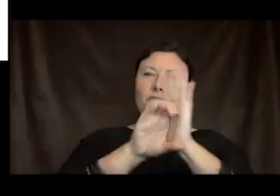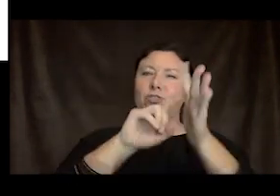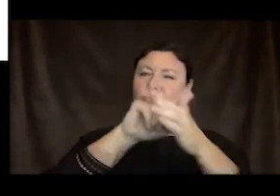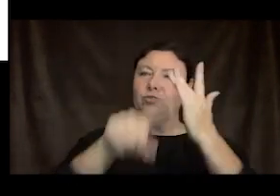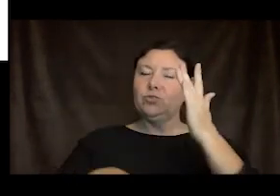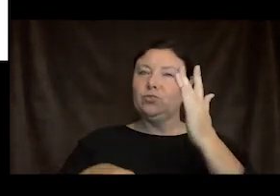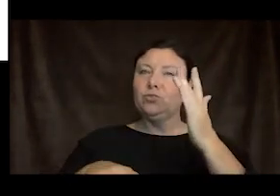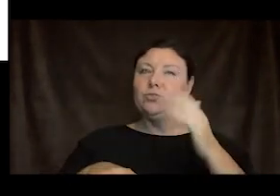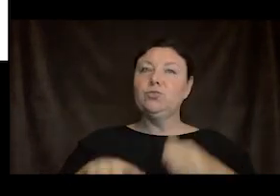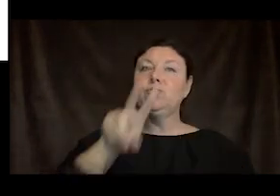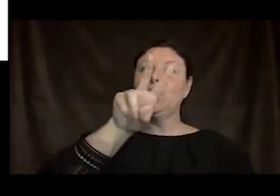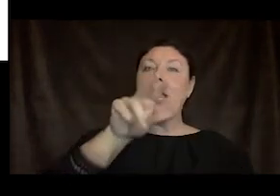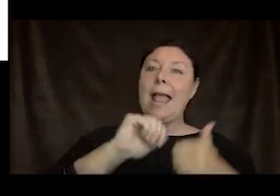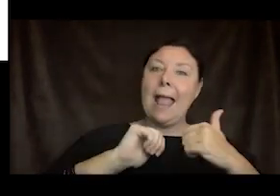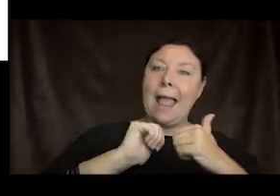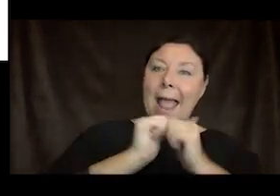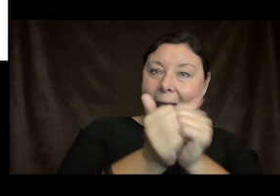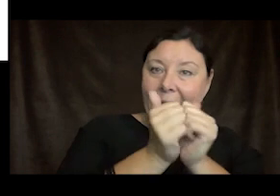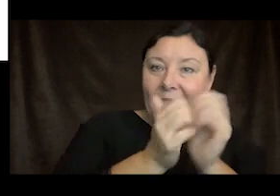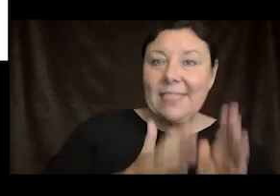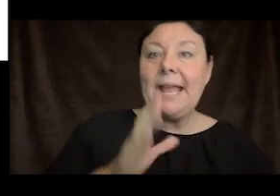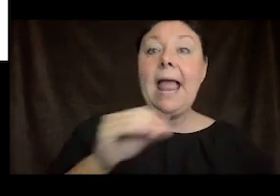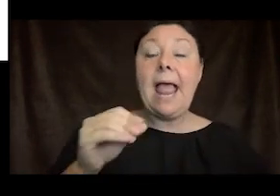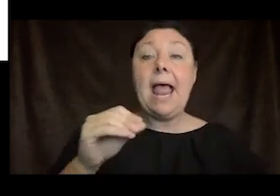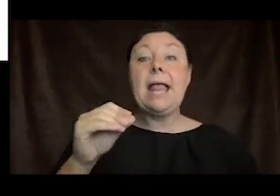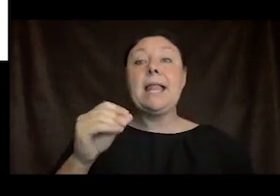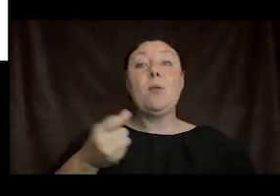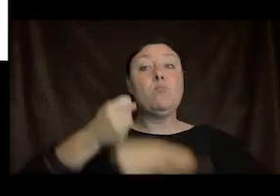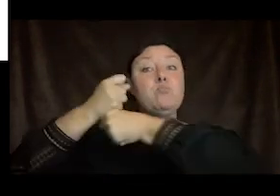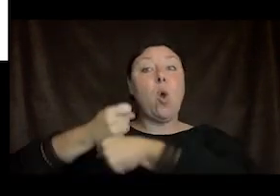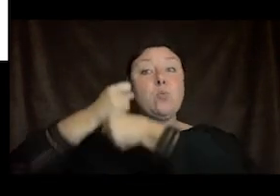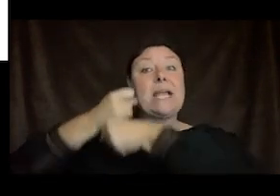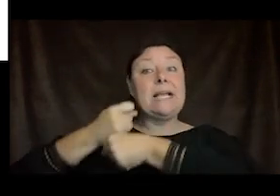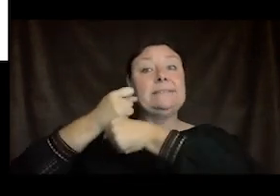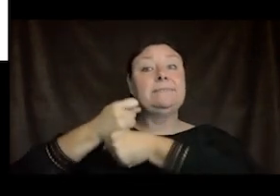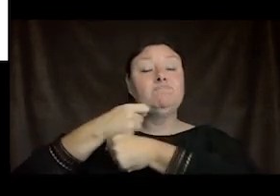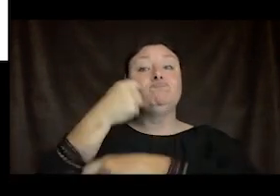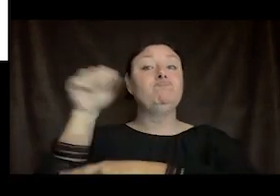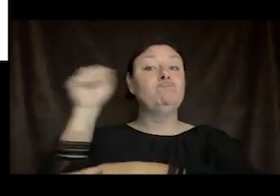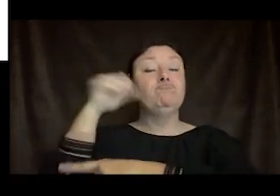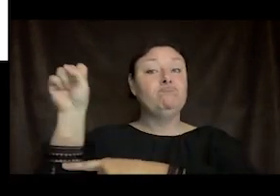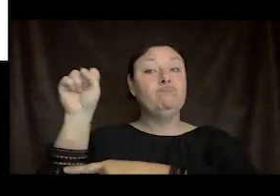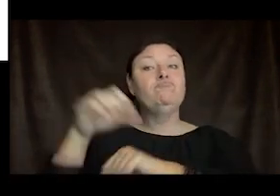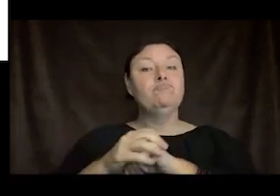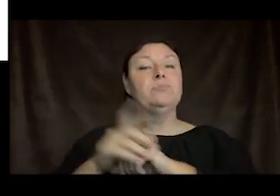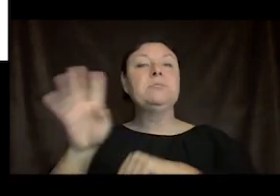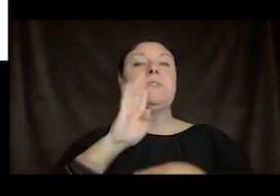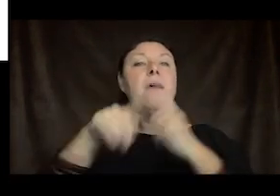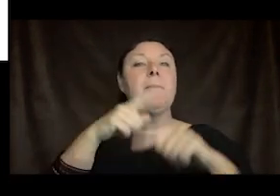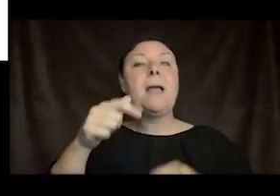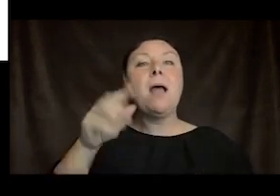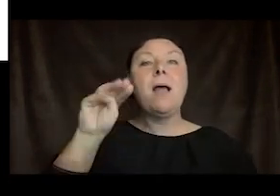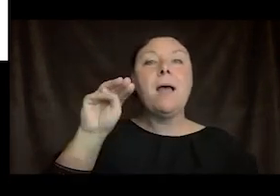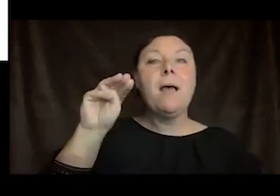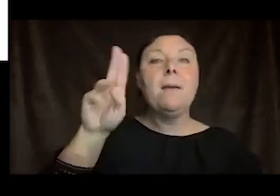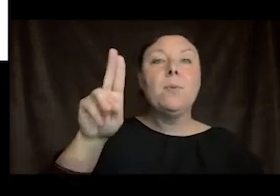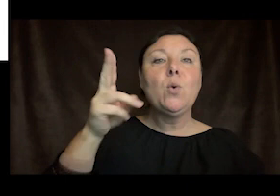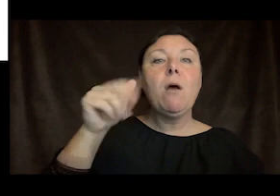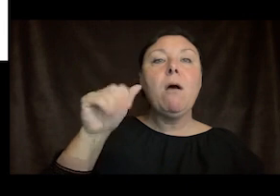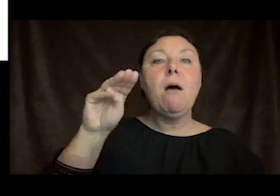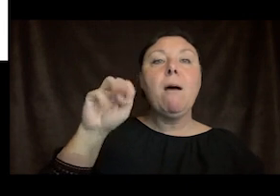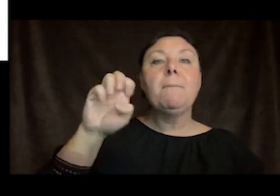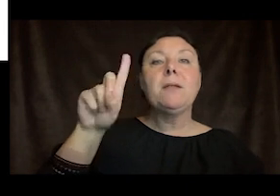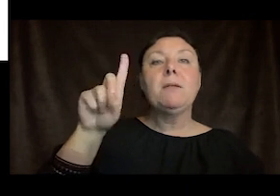conversation about athletes and protest. And she taught them about Muhammad Ali, who in